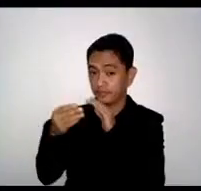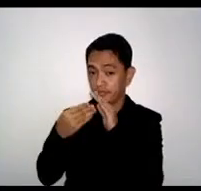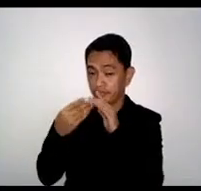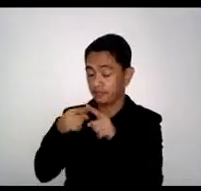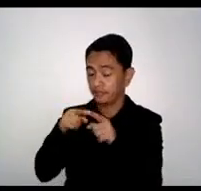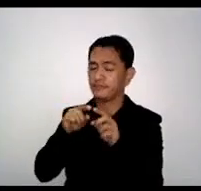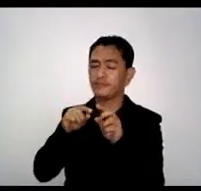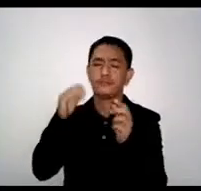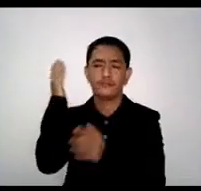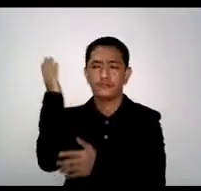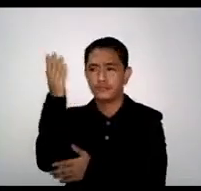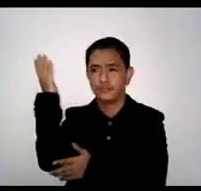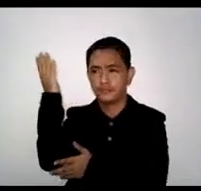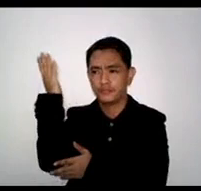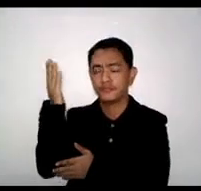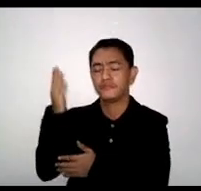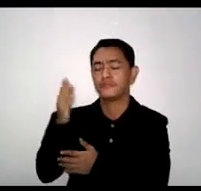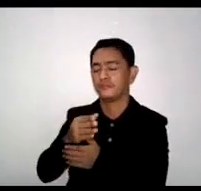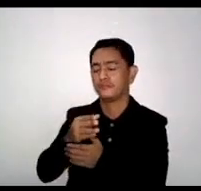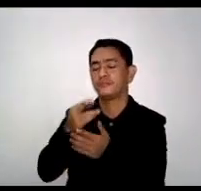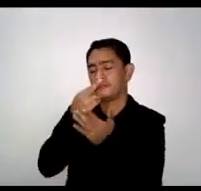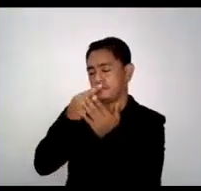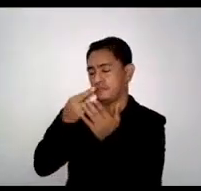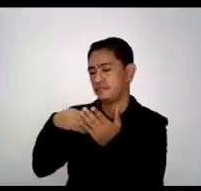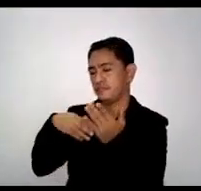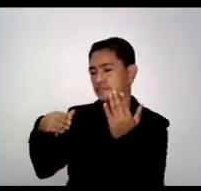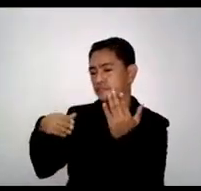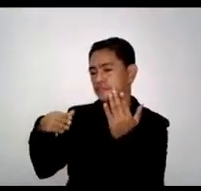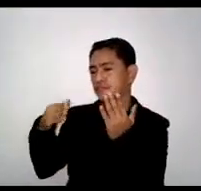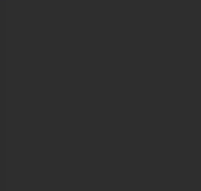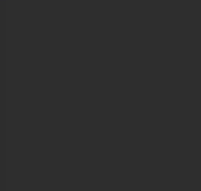delivered by our resource speakers a few minutes ago.